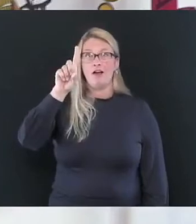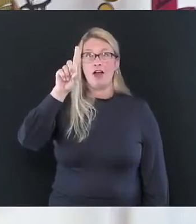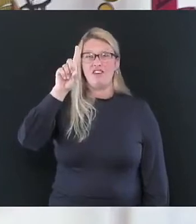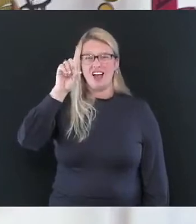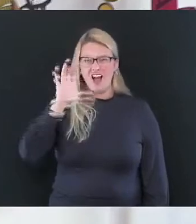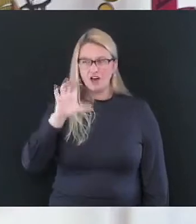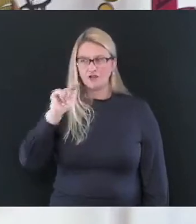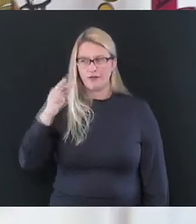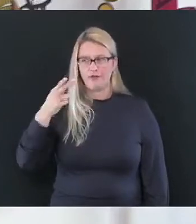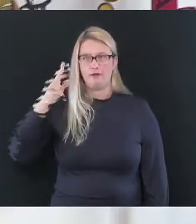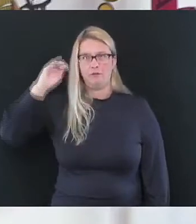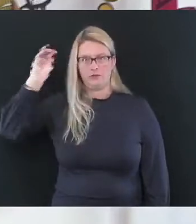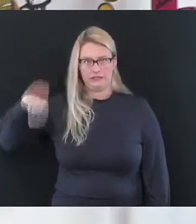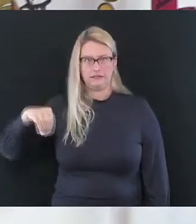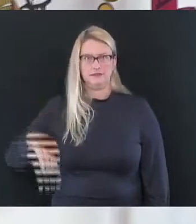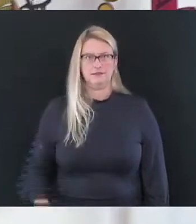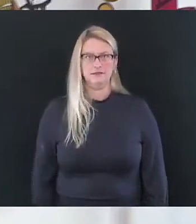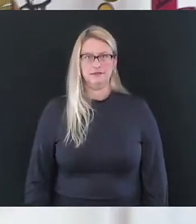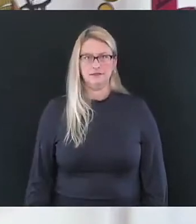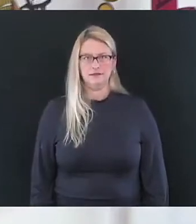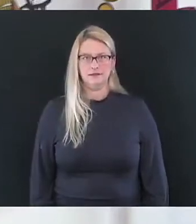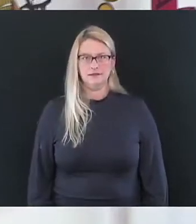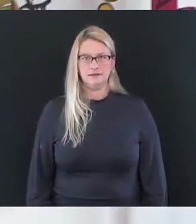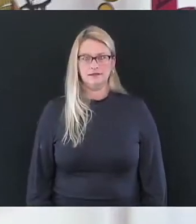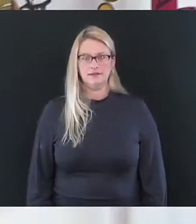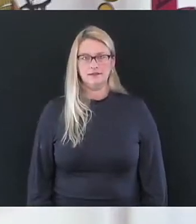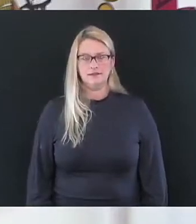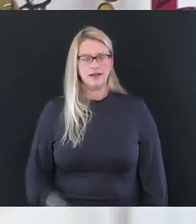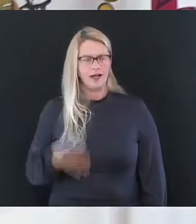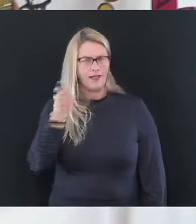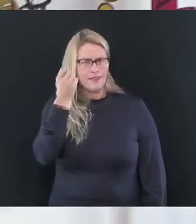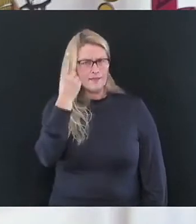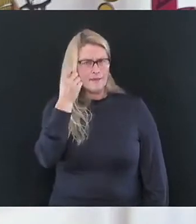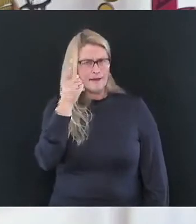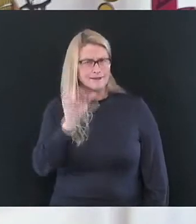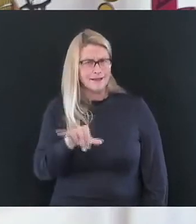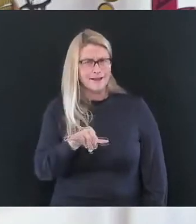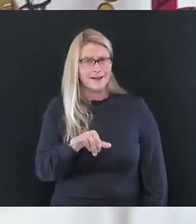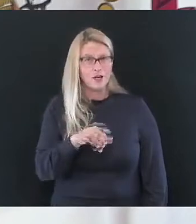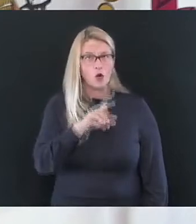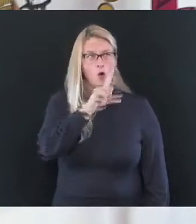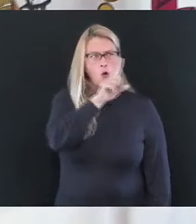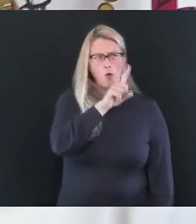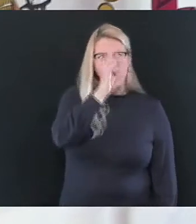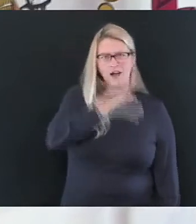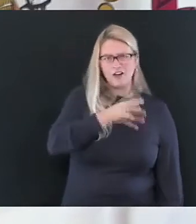1/100%. Now just think, a fourth of